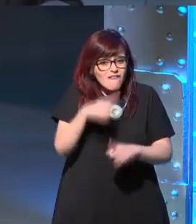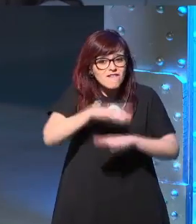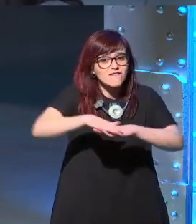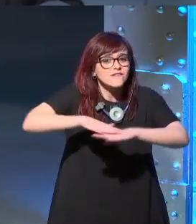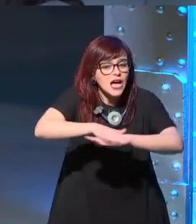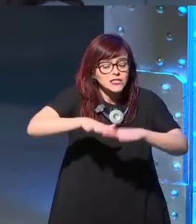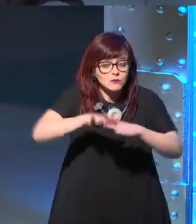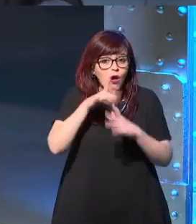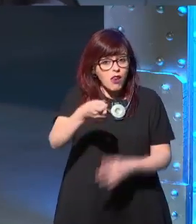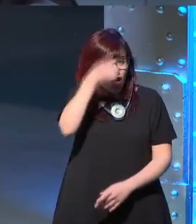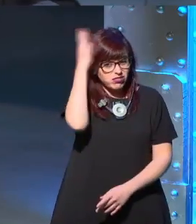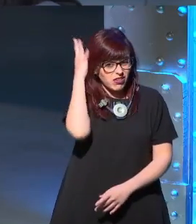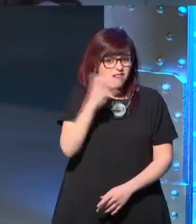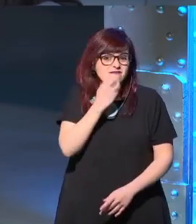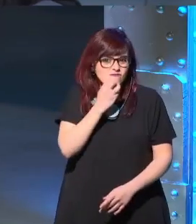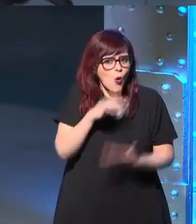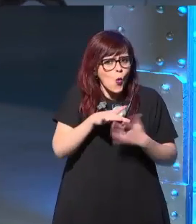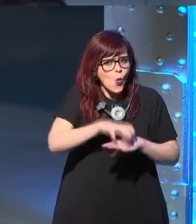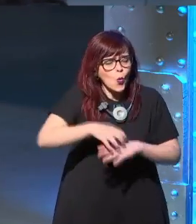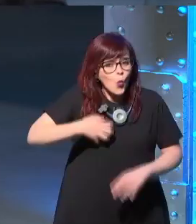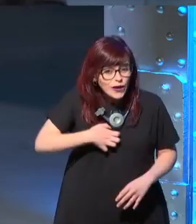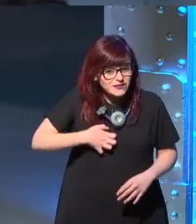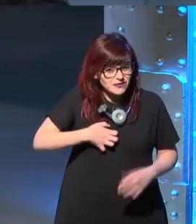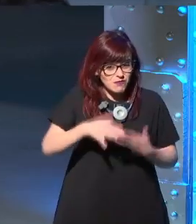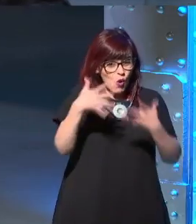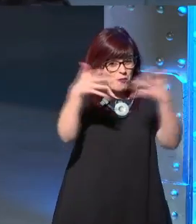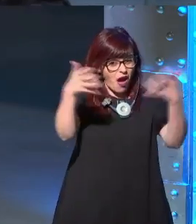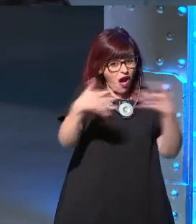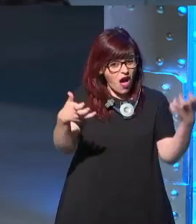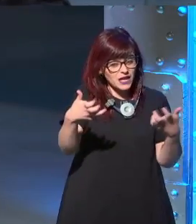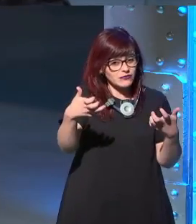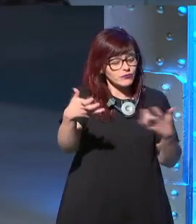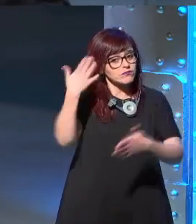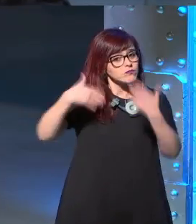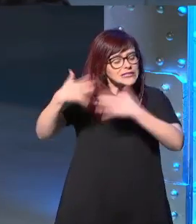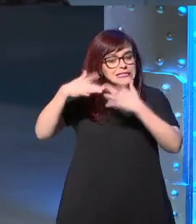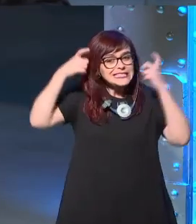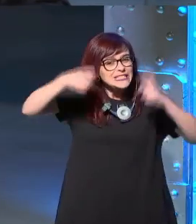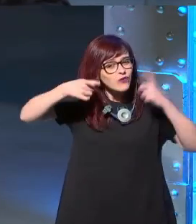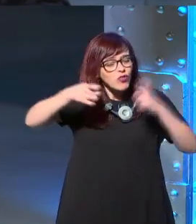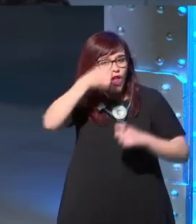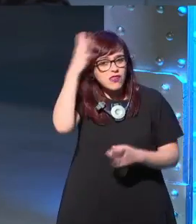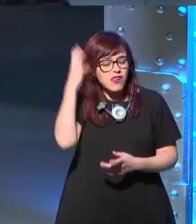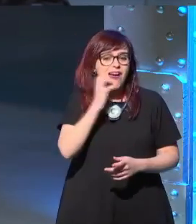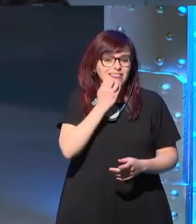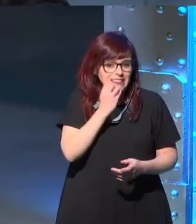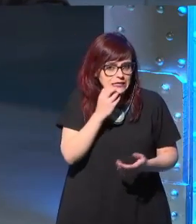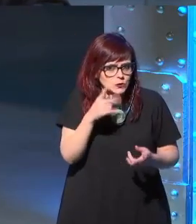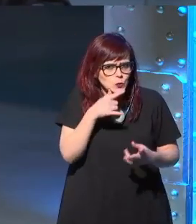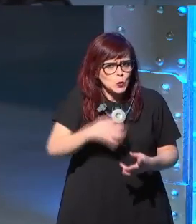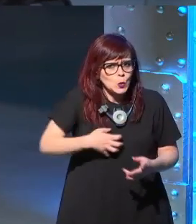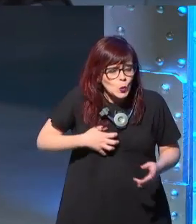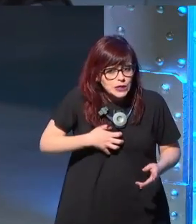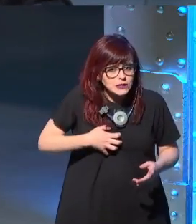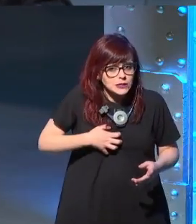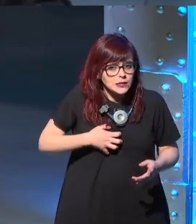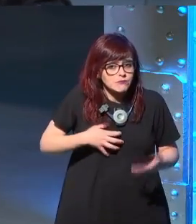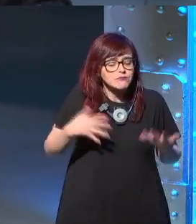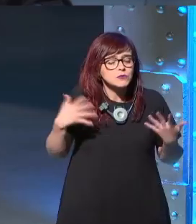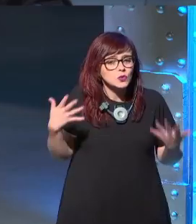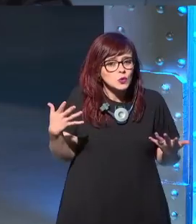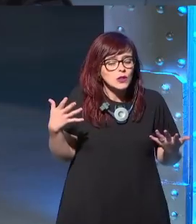whole page I have in the book of him trying to learn Latin words. His genius came because he pushed himself